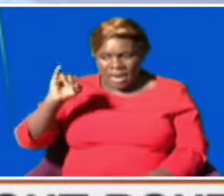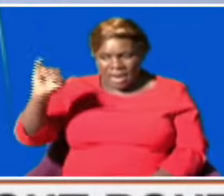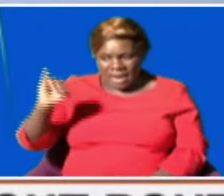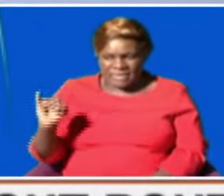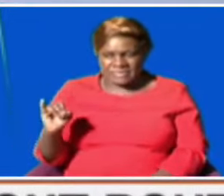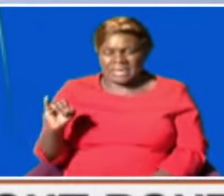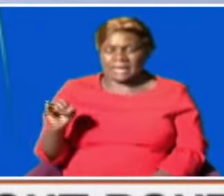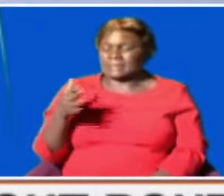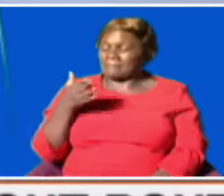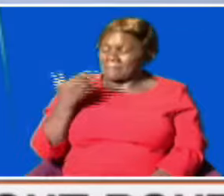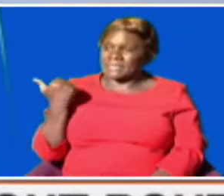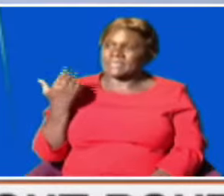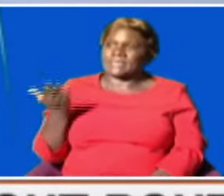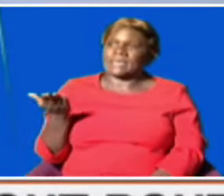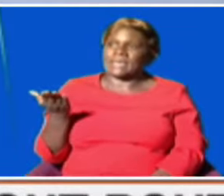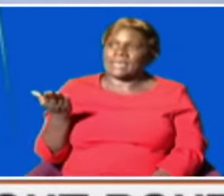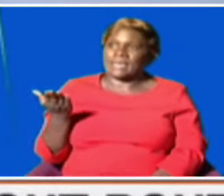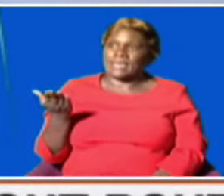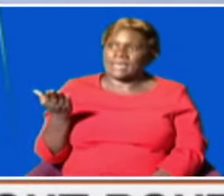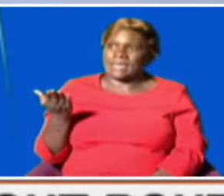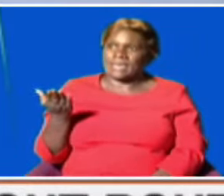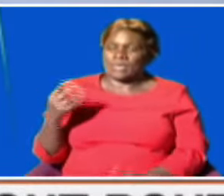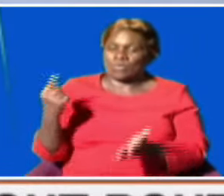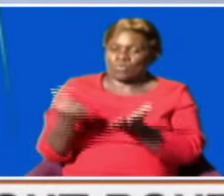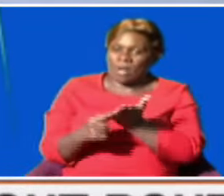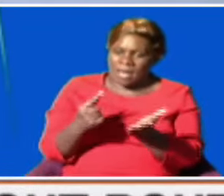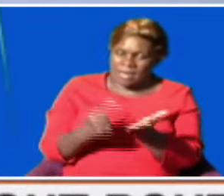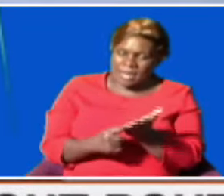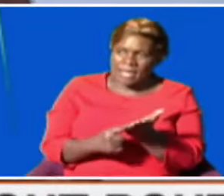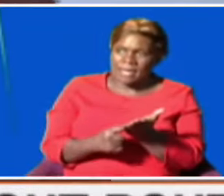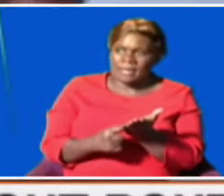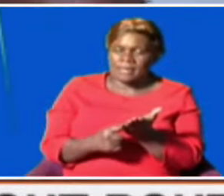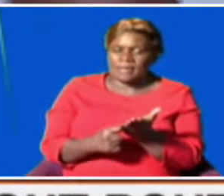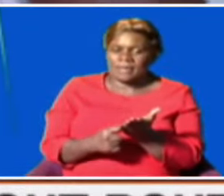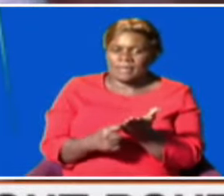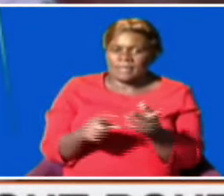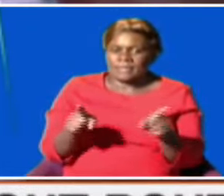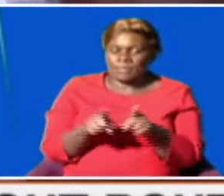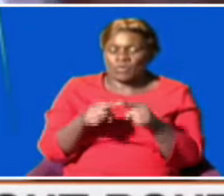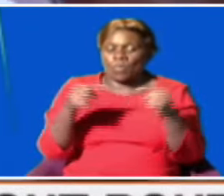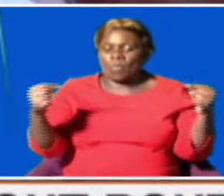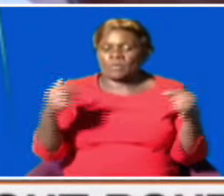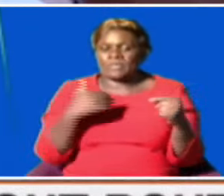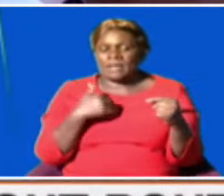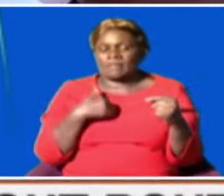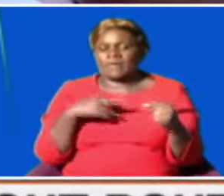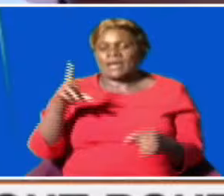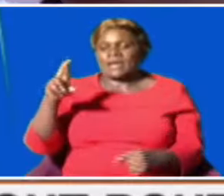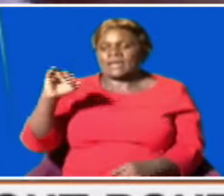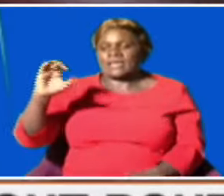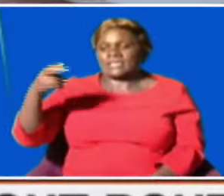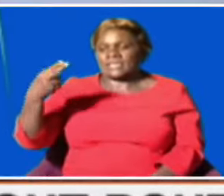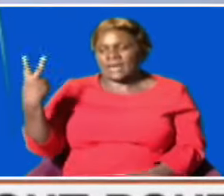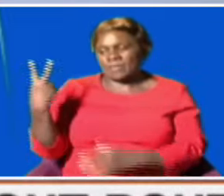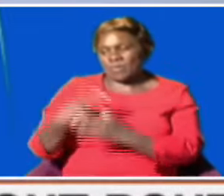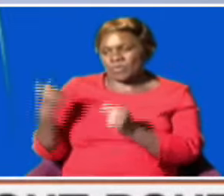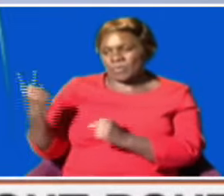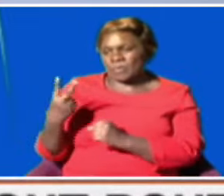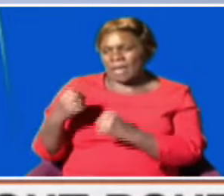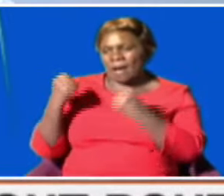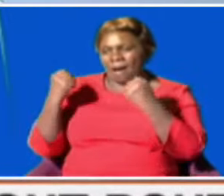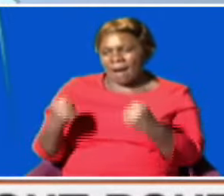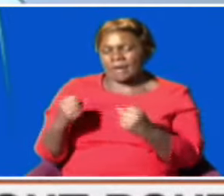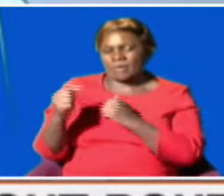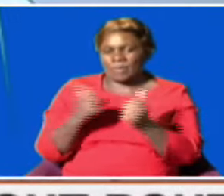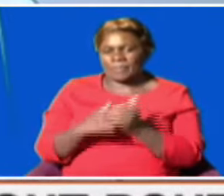me, one of the best welterweights, even in Uganda. He just hasn't had the opponents. So Richard versus Isaac is going to be a very tough